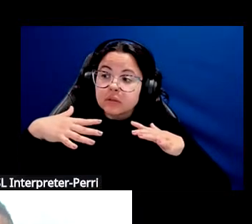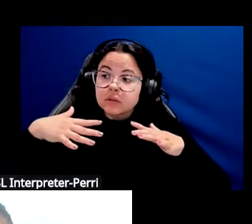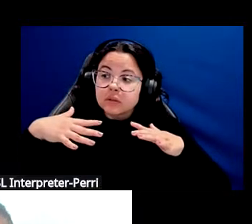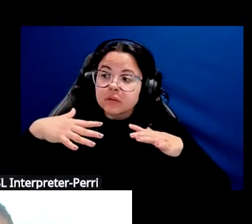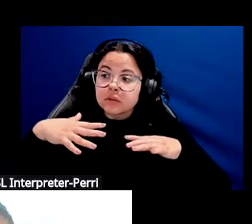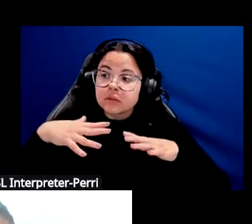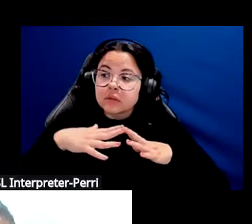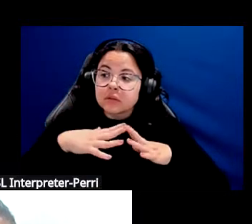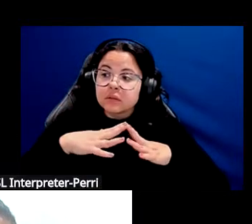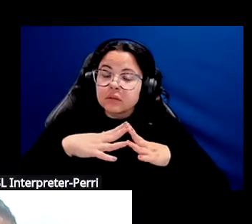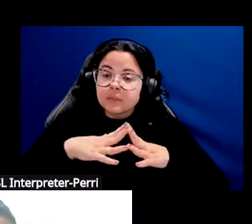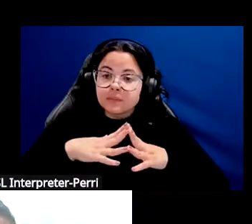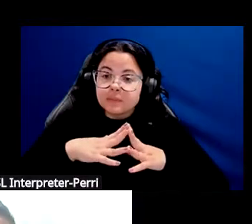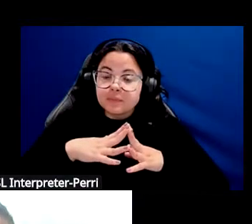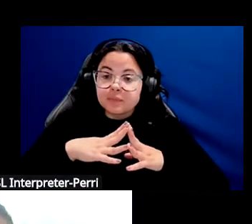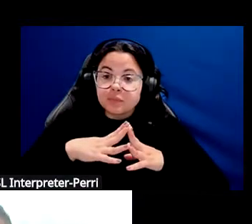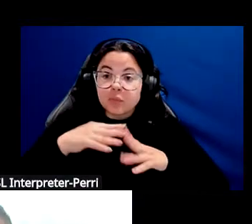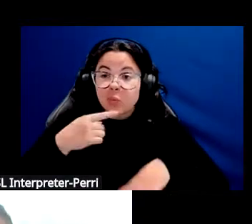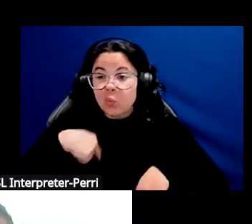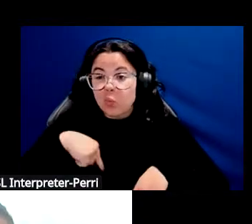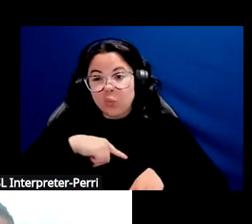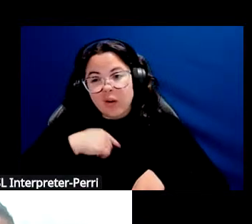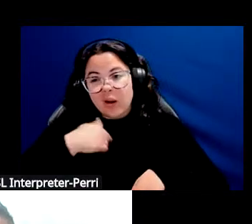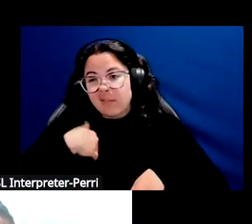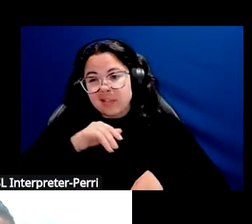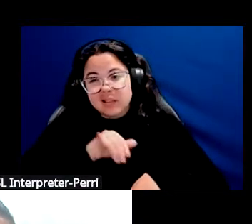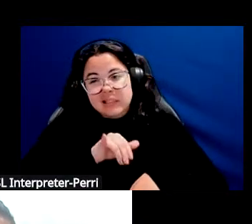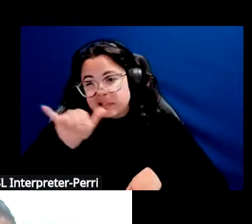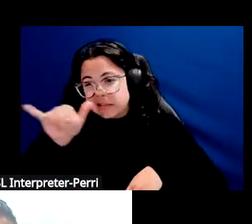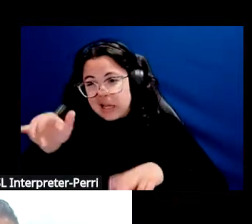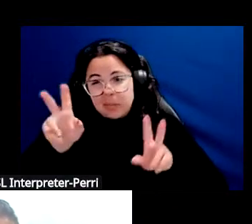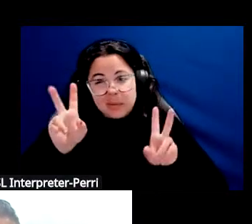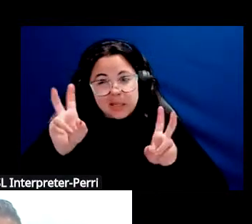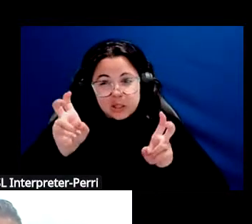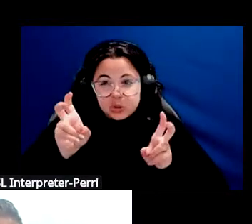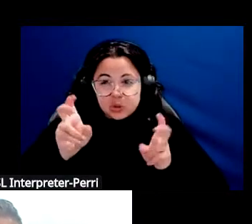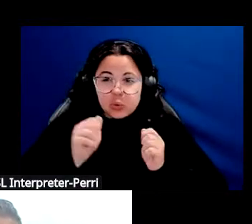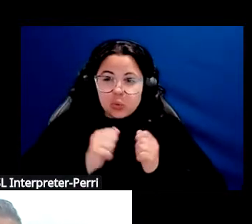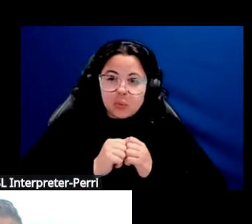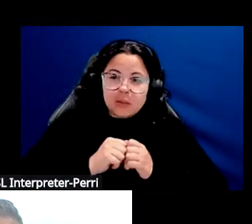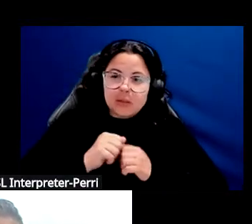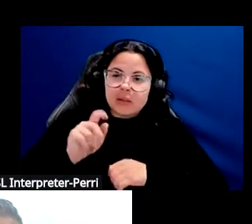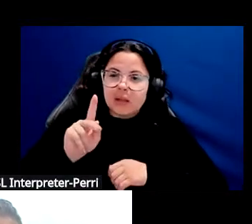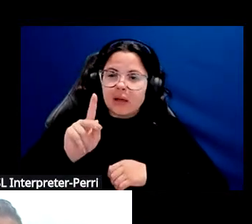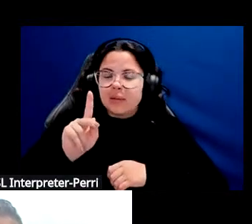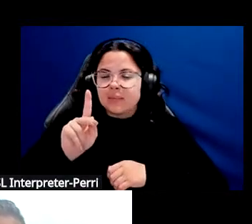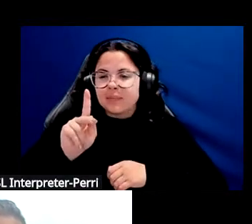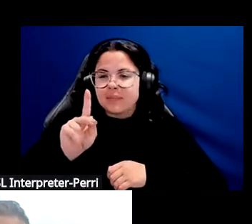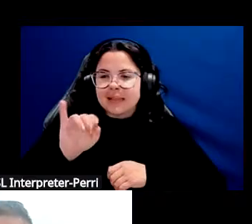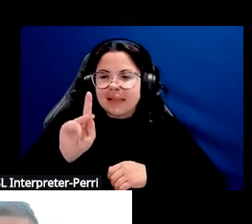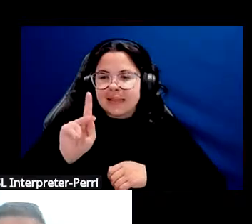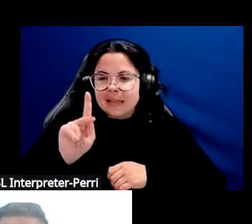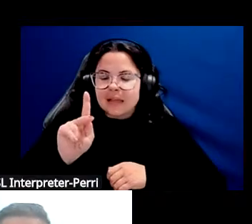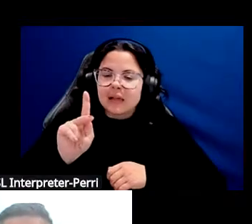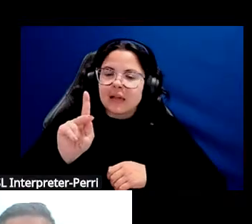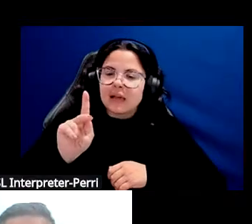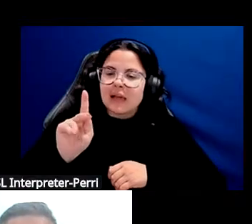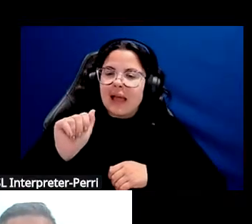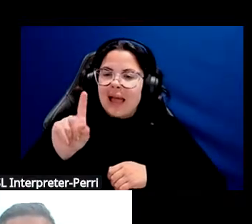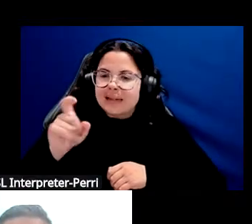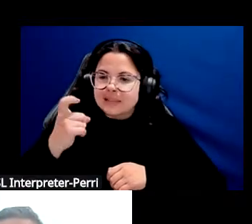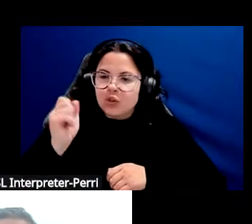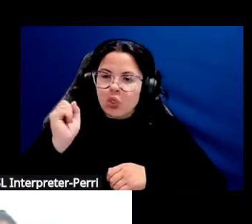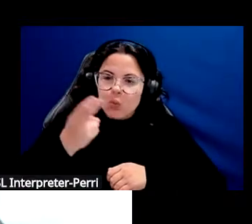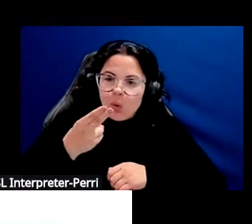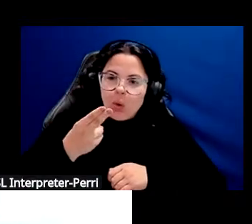ordinance. And we're having the same issue with Kick Axe Throw Social. And I believe we still have